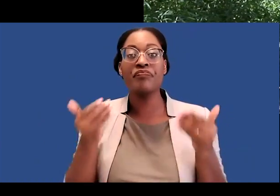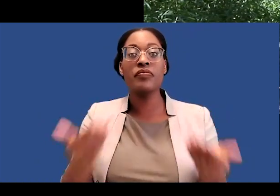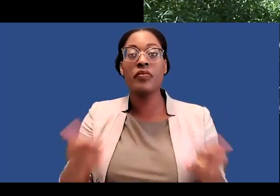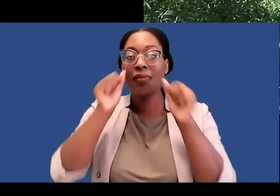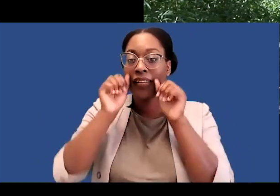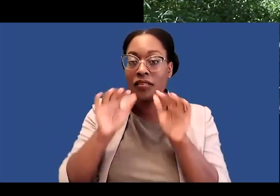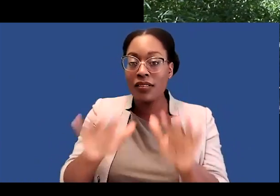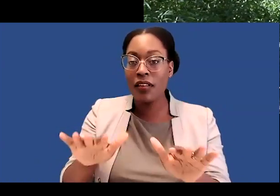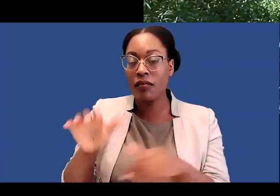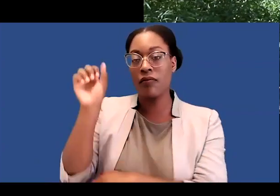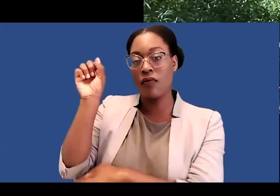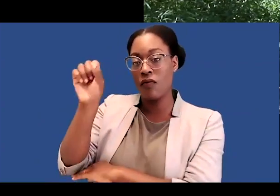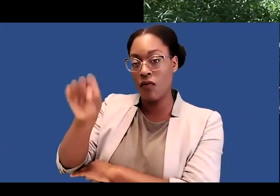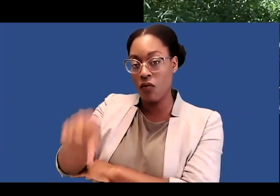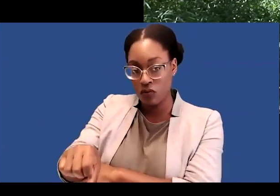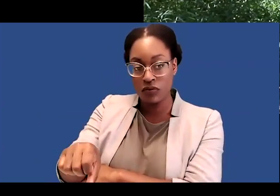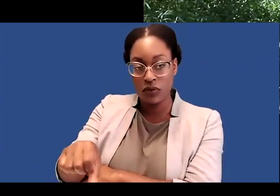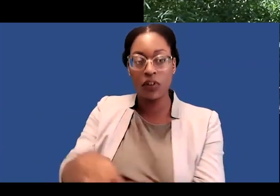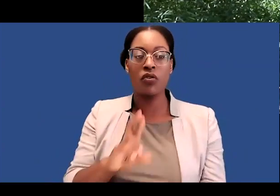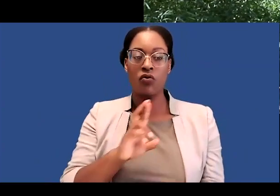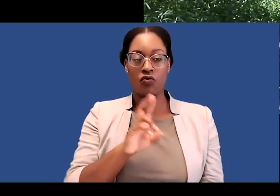Inhale the left leg back this time.